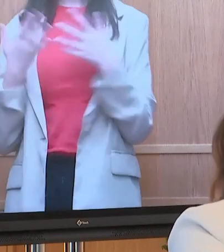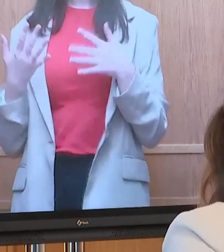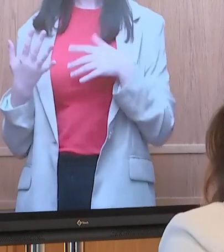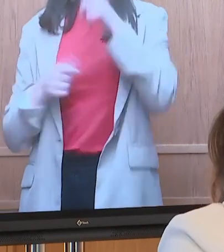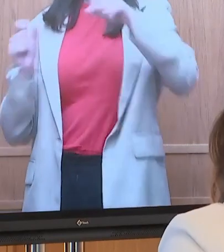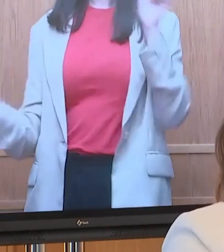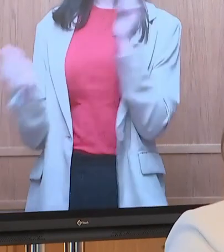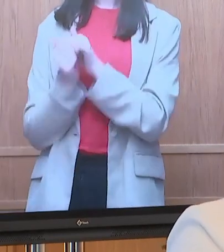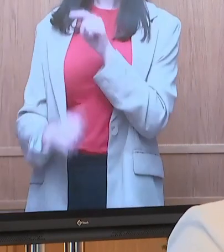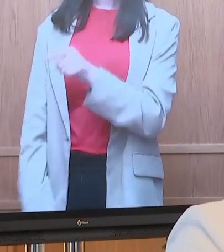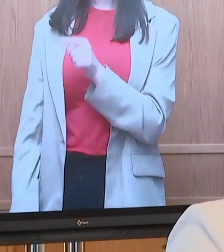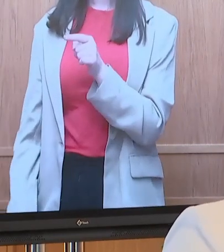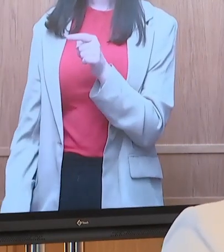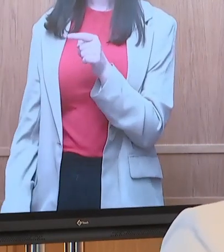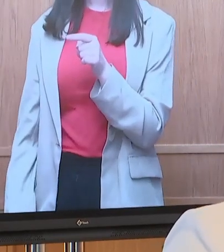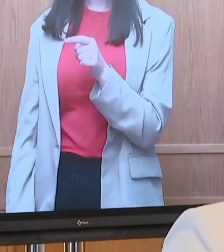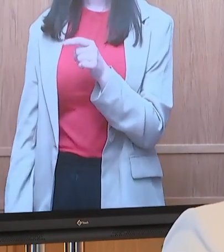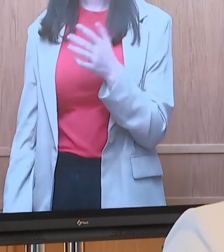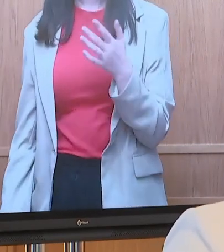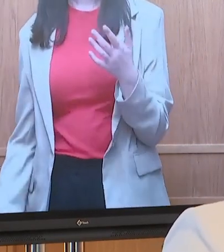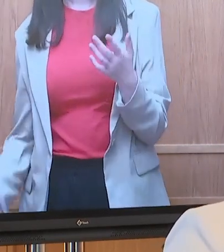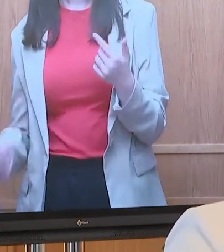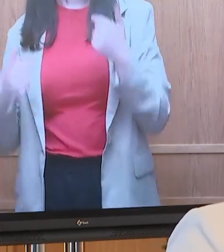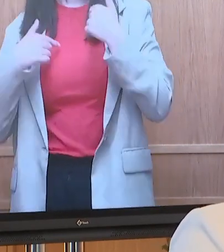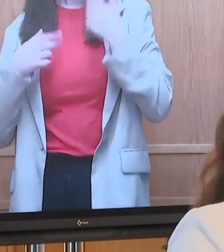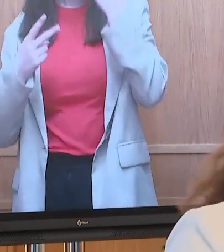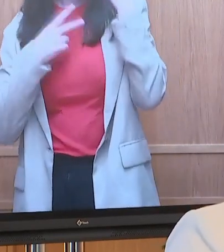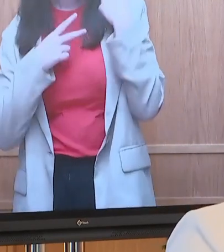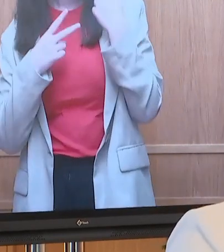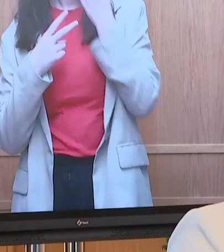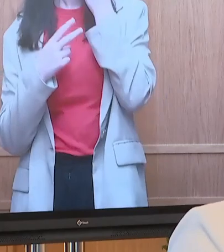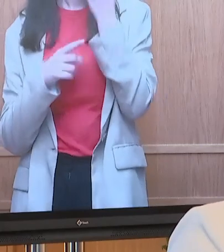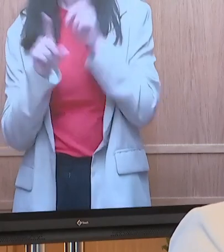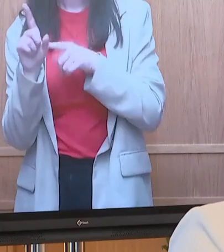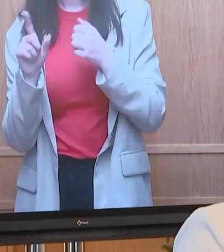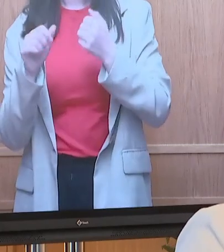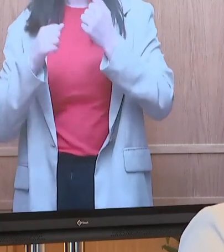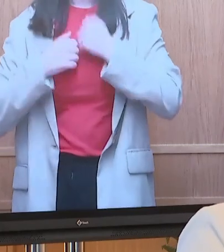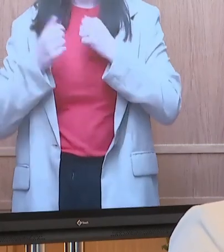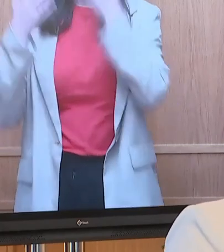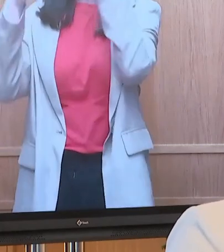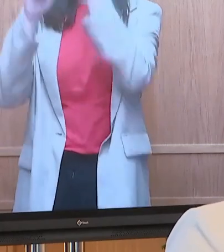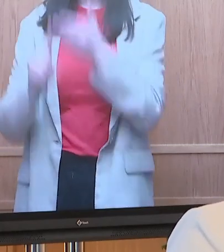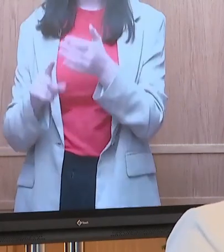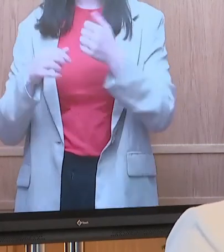could think about, like, for example, I sit a review every year about my objectives. What have I done? Have I done my